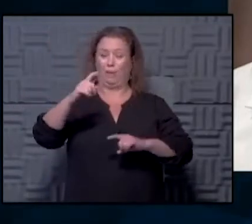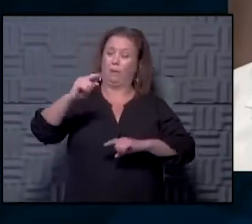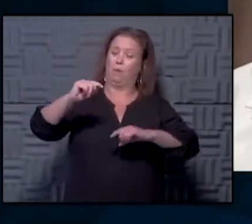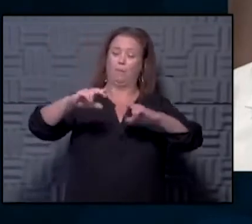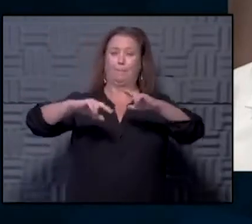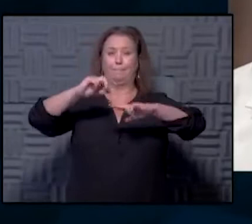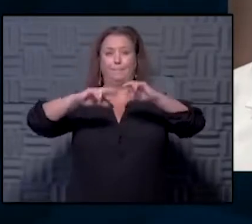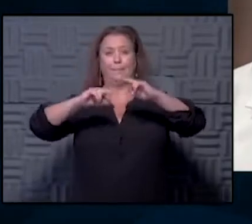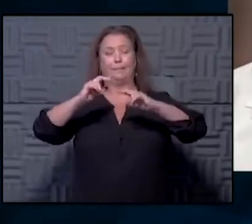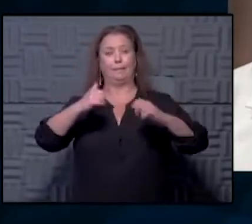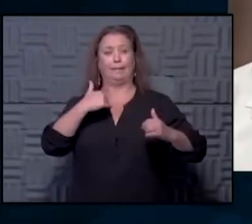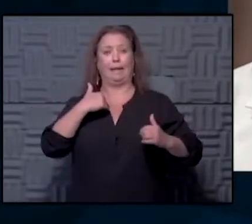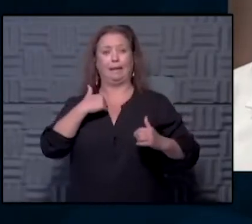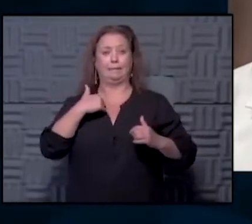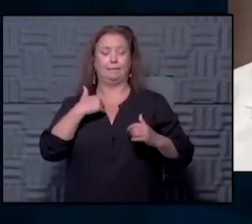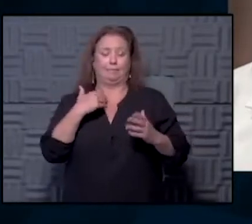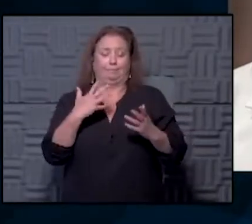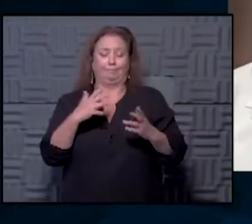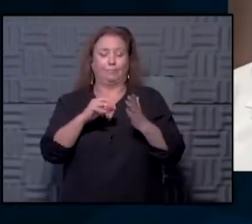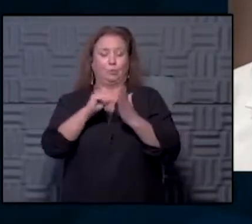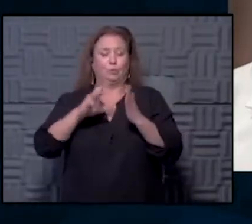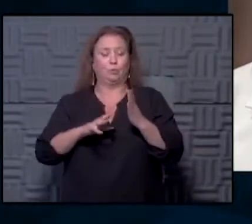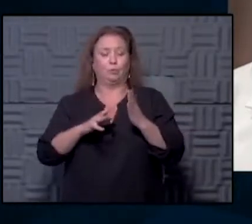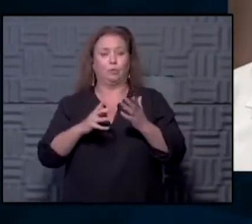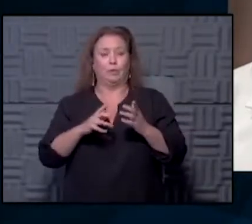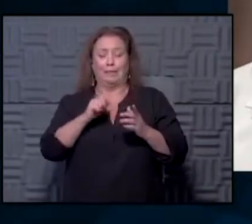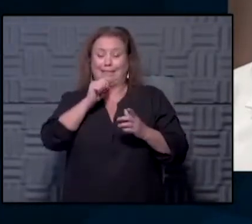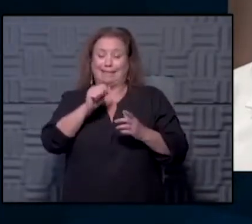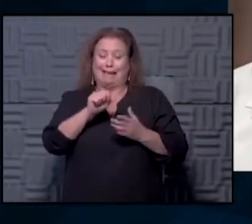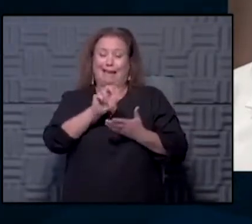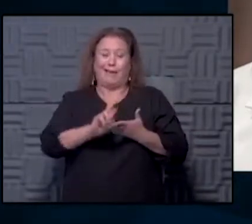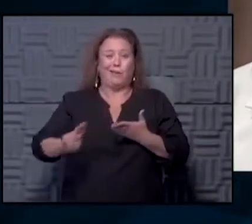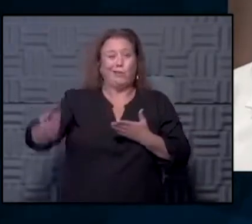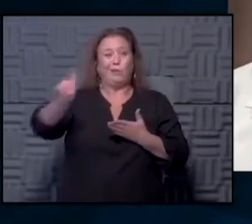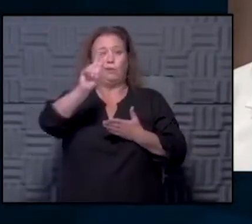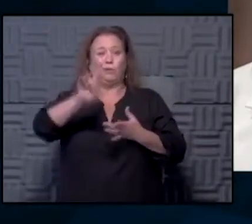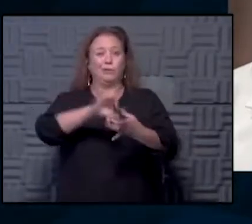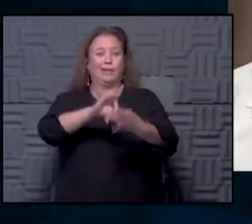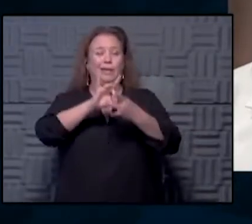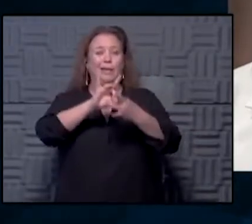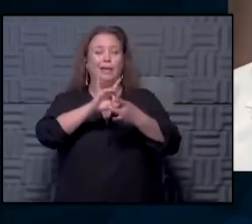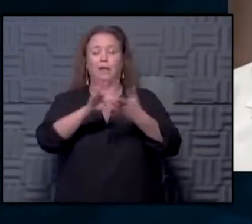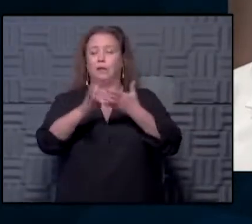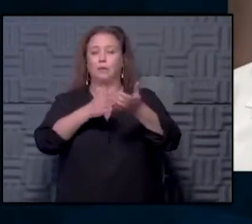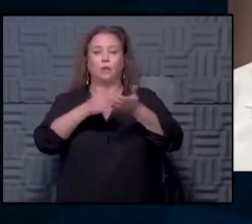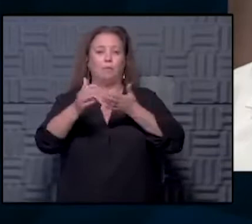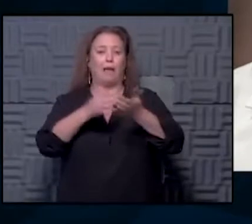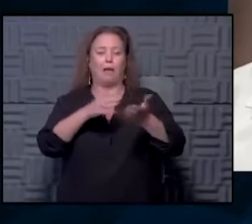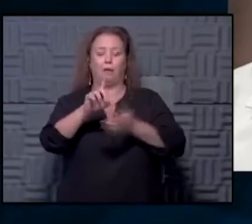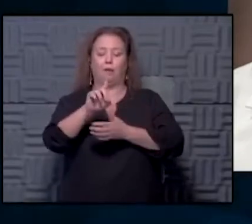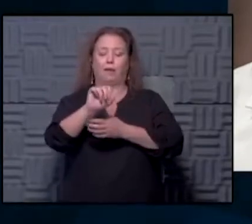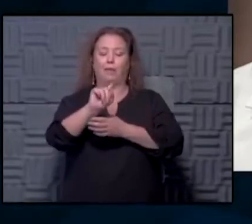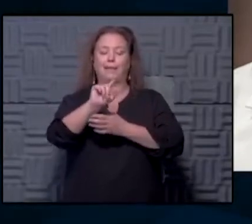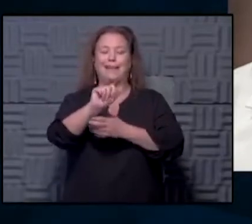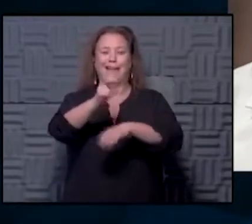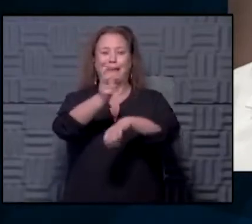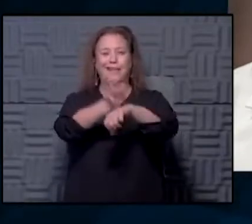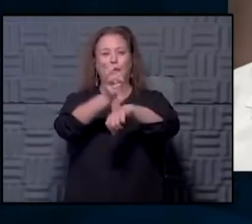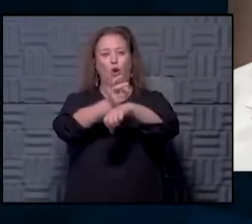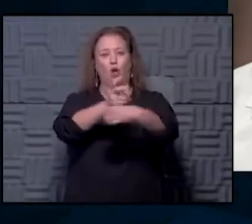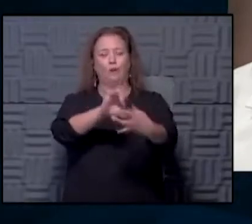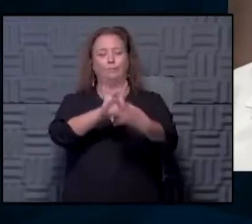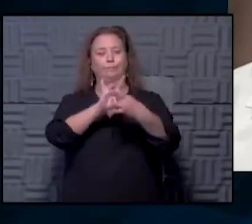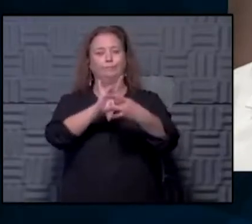students across the street, that is not a university affiliated? So it's, no matter what you do with the data, it's hard to